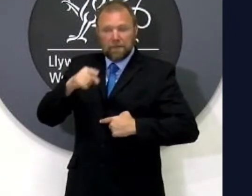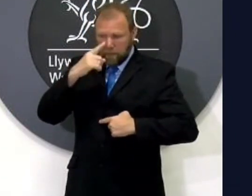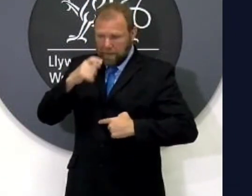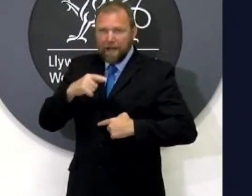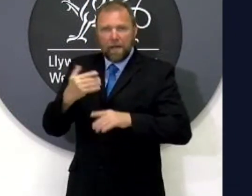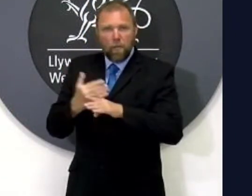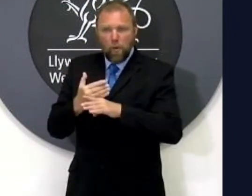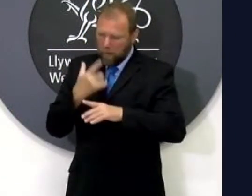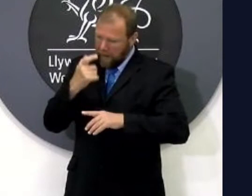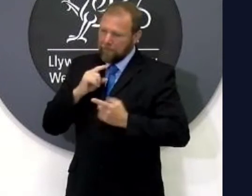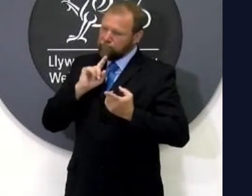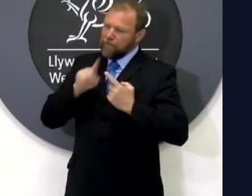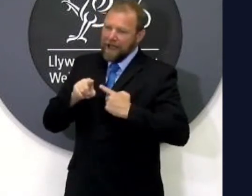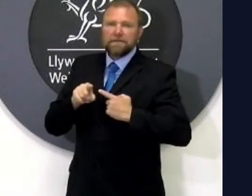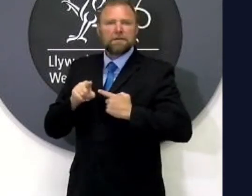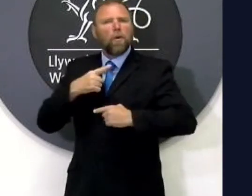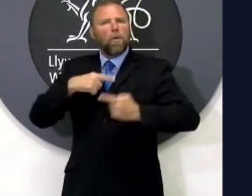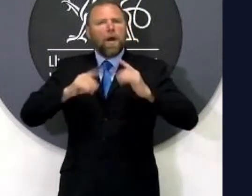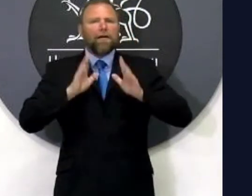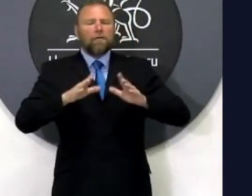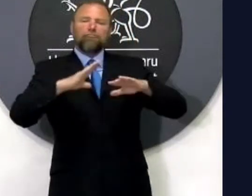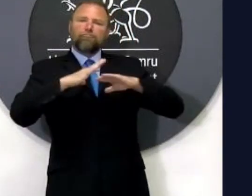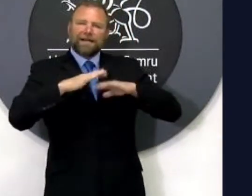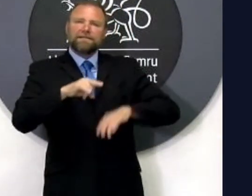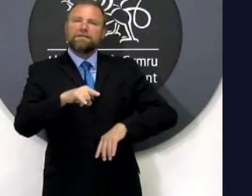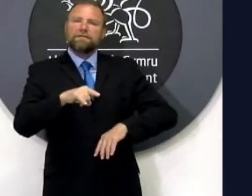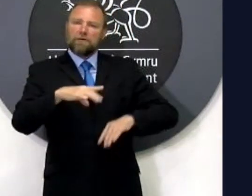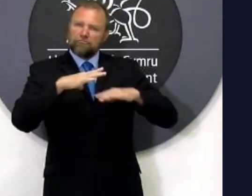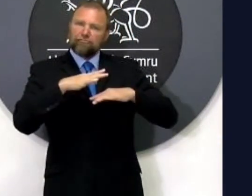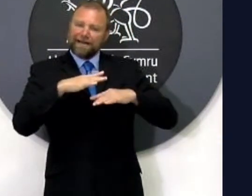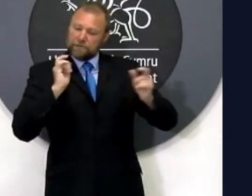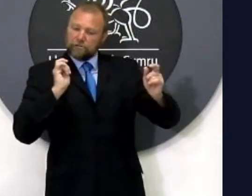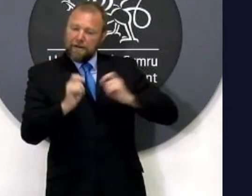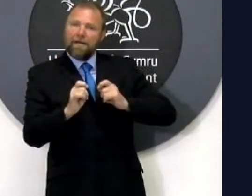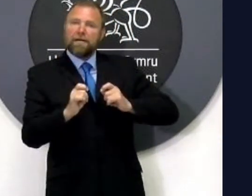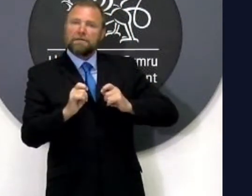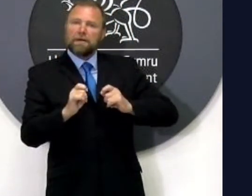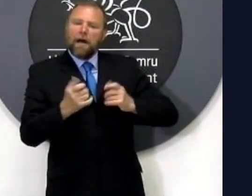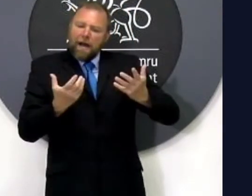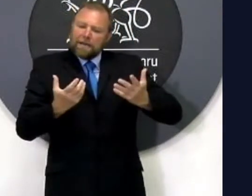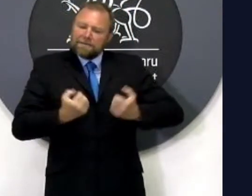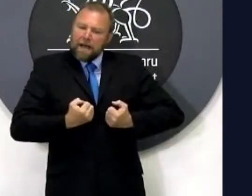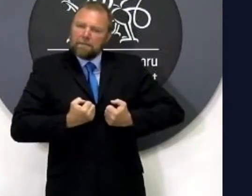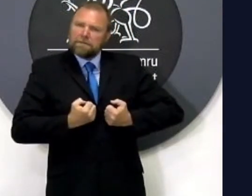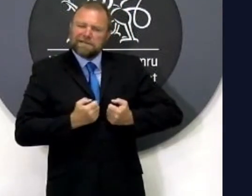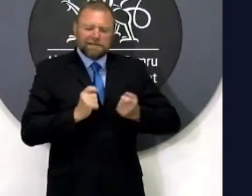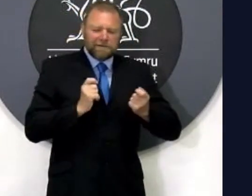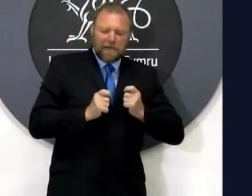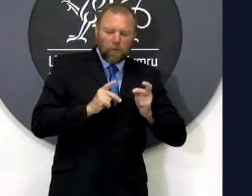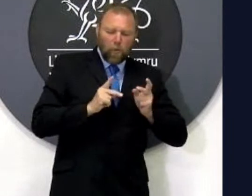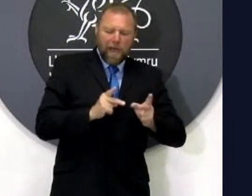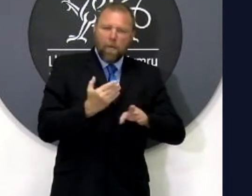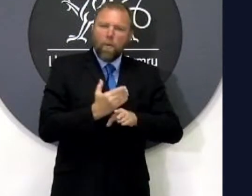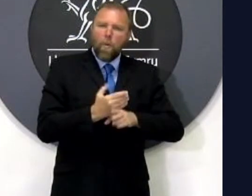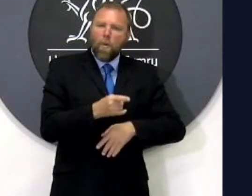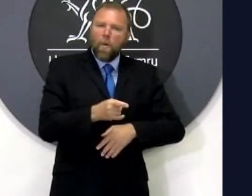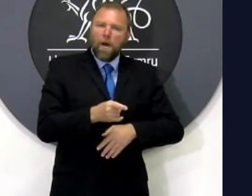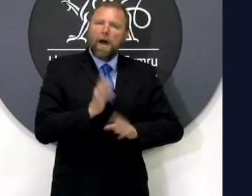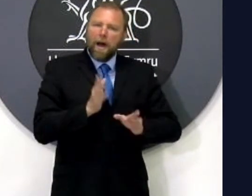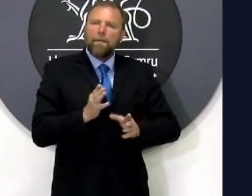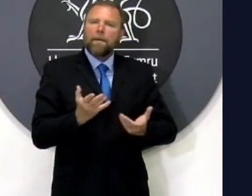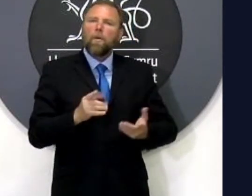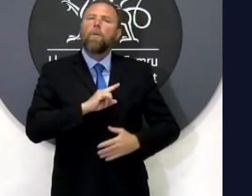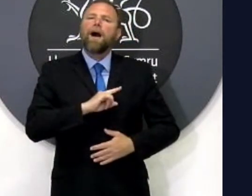ready, we need to do things differently, and we need to embrace change if we want to speed up the system and